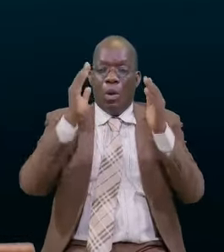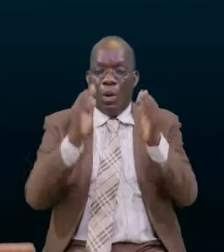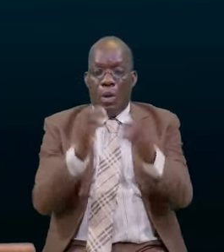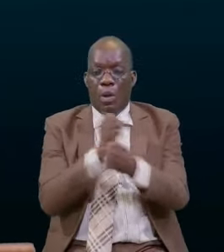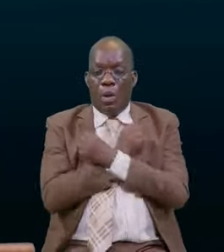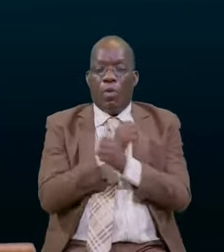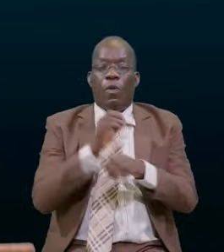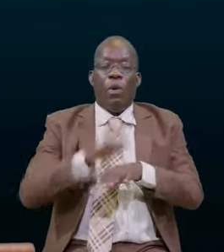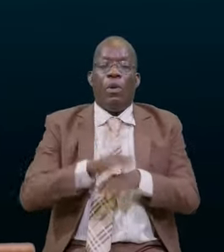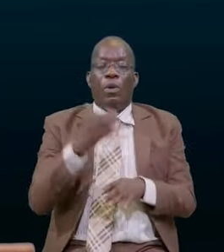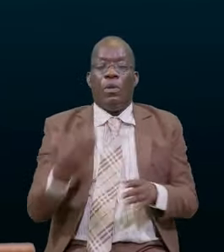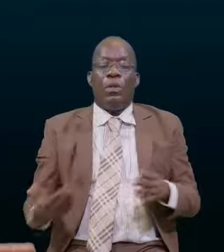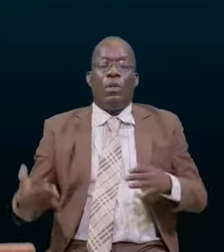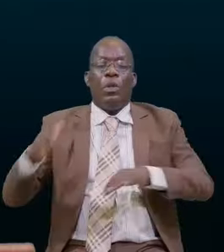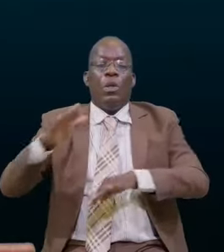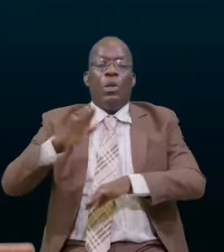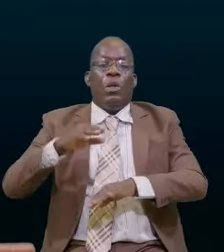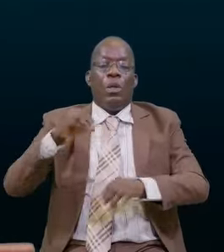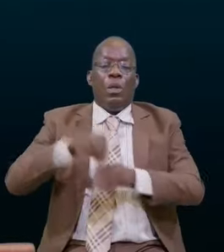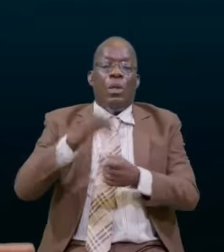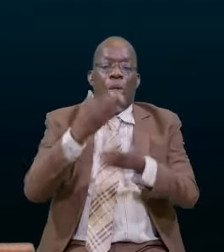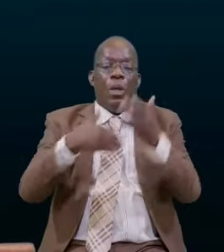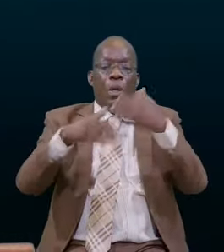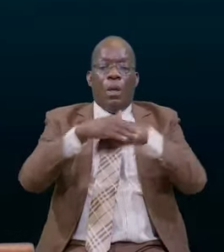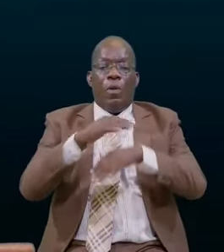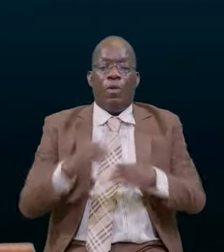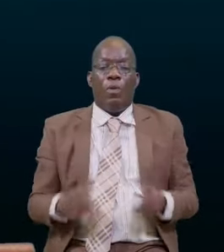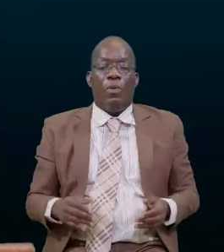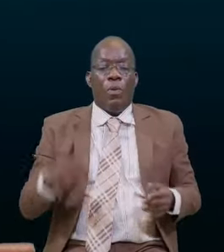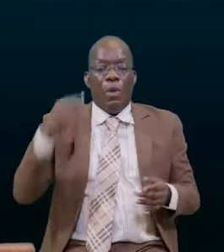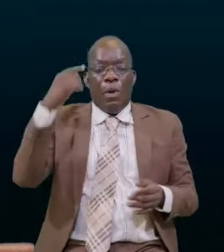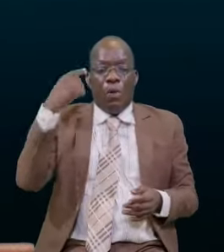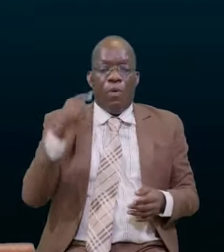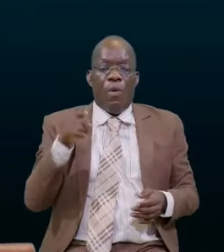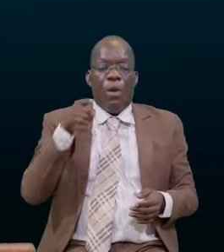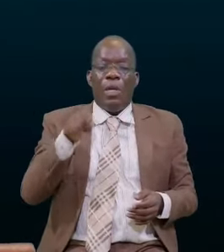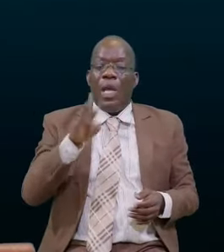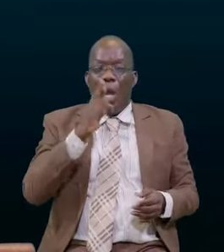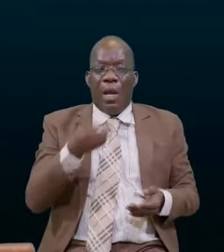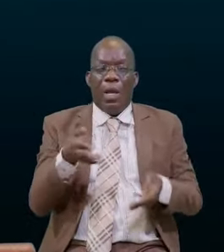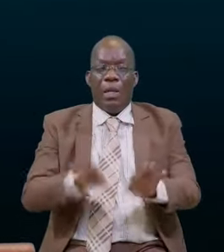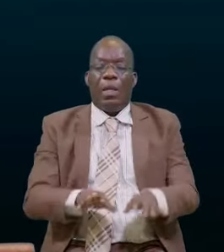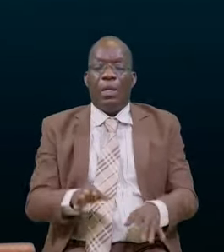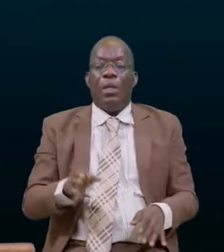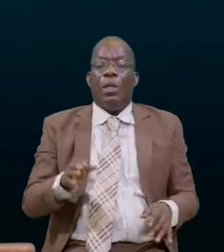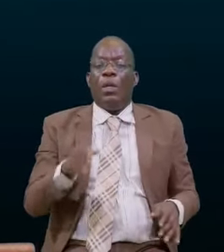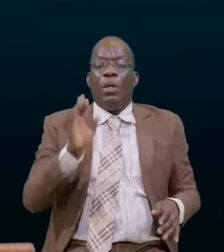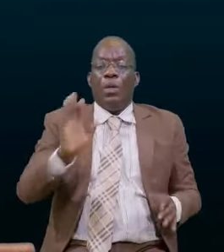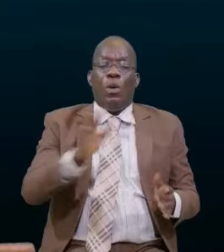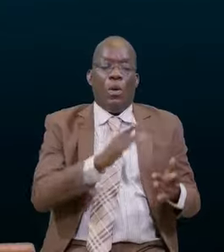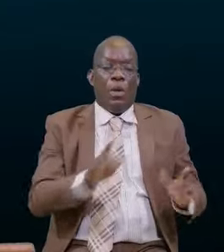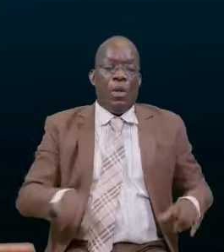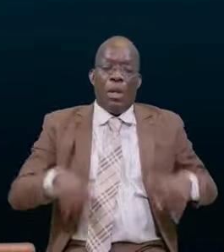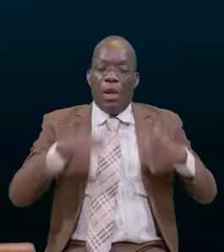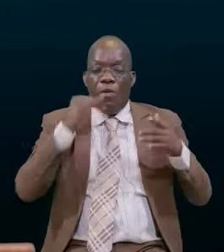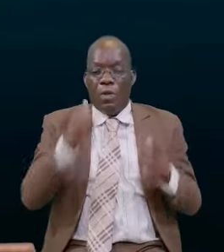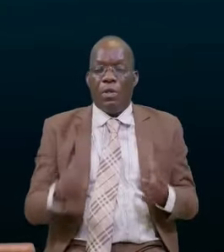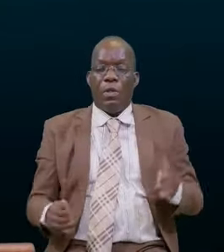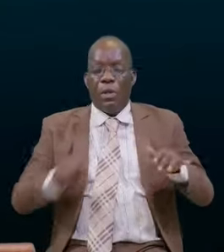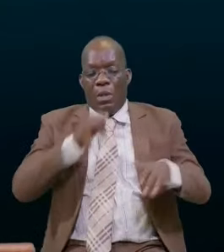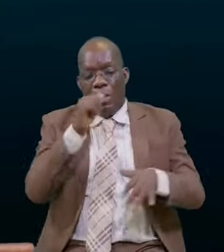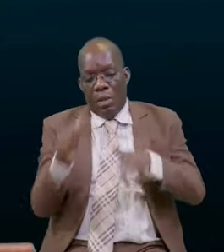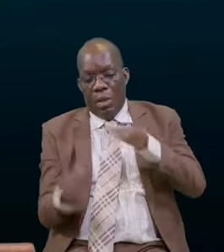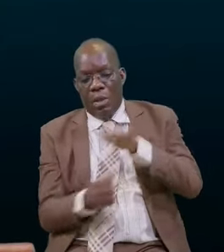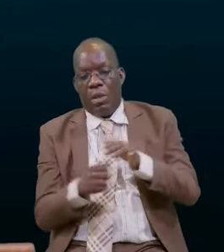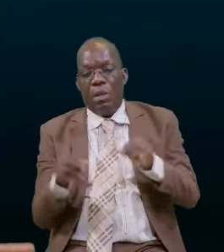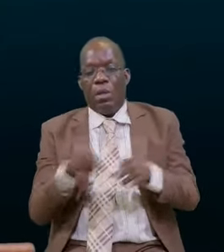Jesus Christ is SE in verse three for ye are dead and your life is H with Christ in God and so we see that you